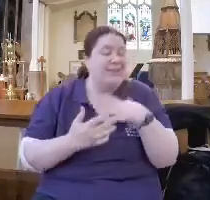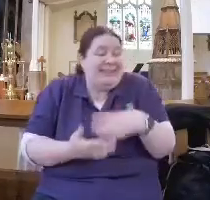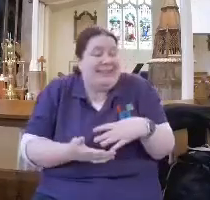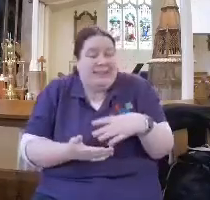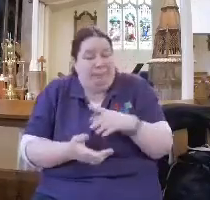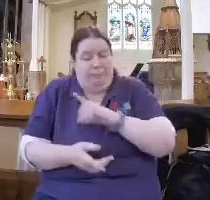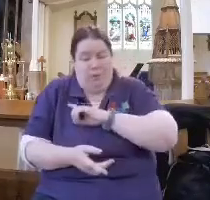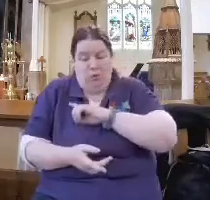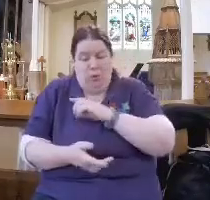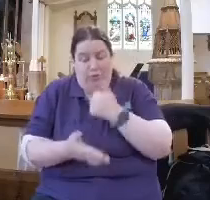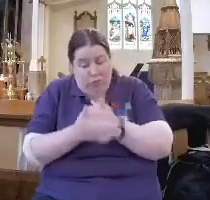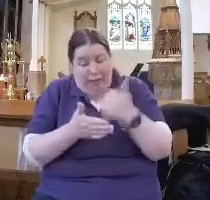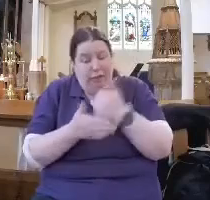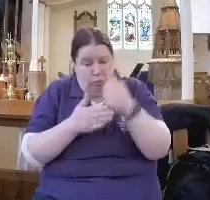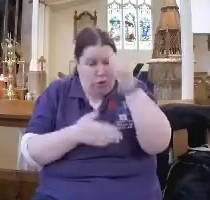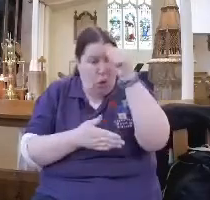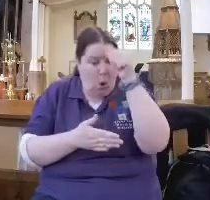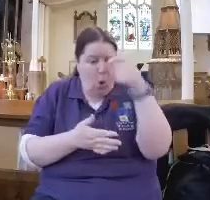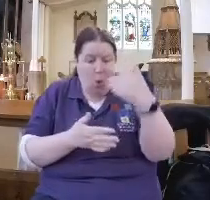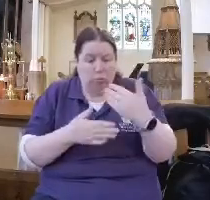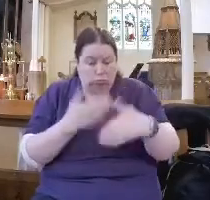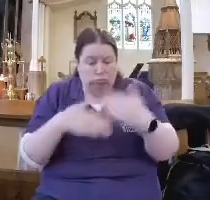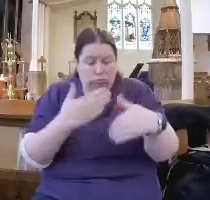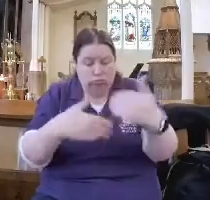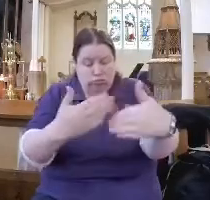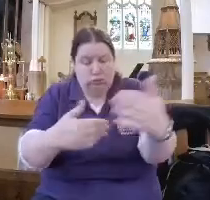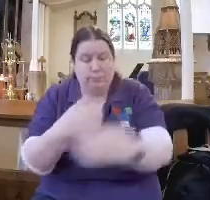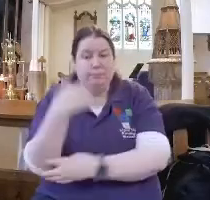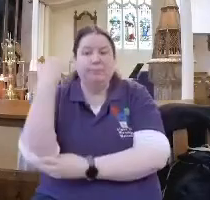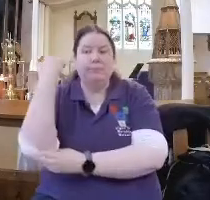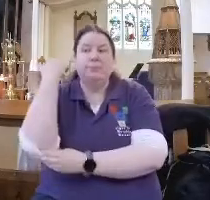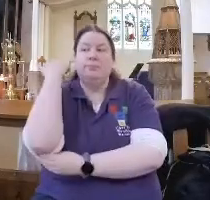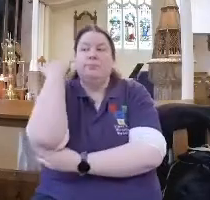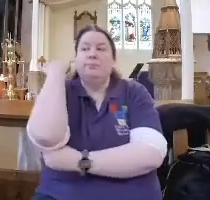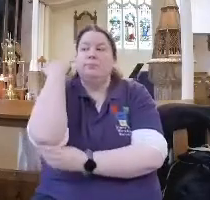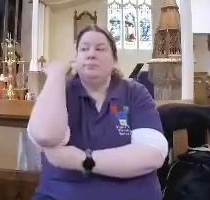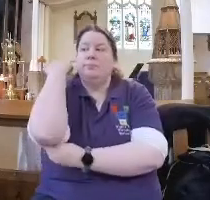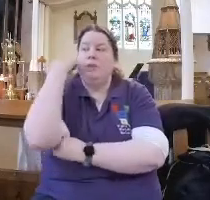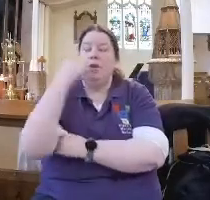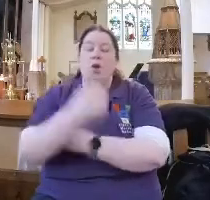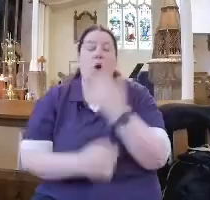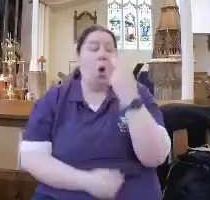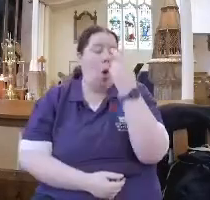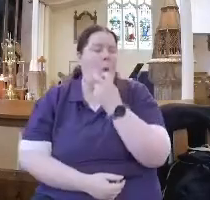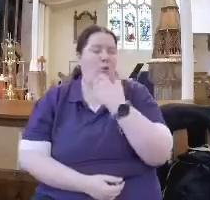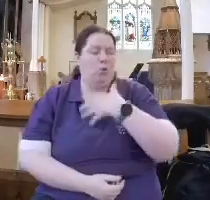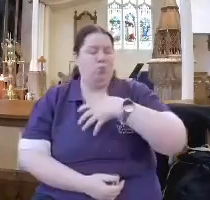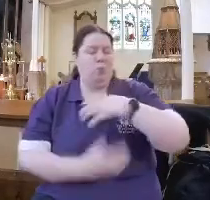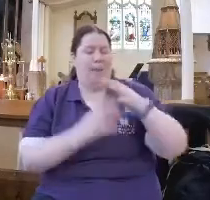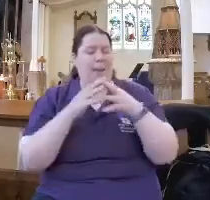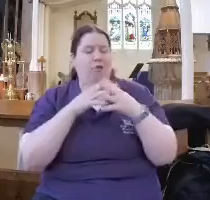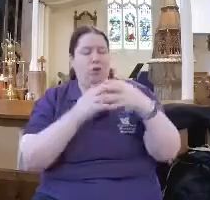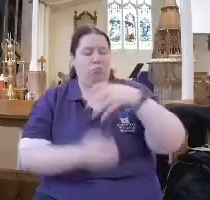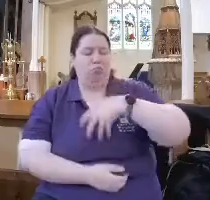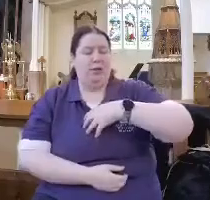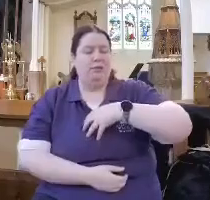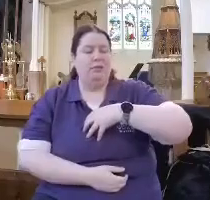to your day. You know when it's all done. Barack Obama apparently had lots of the same